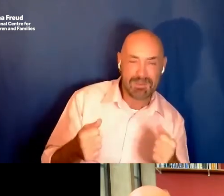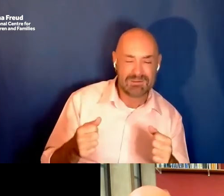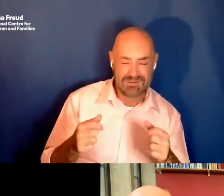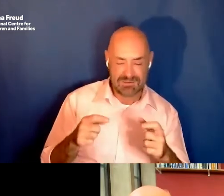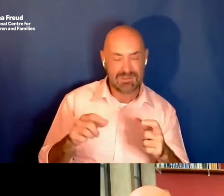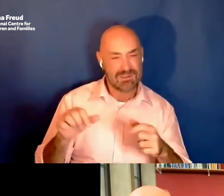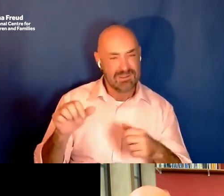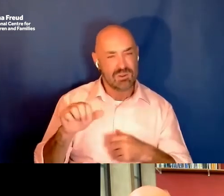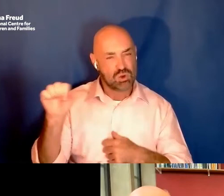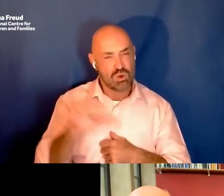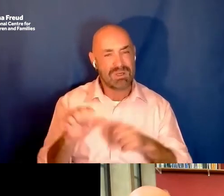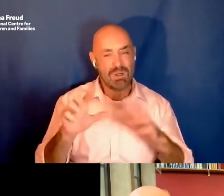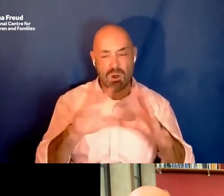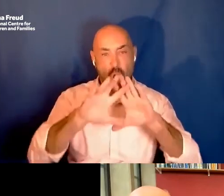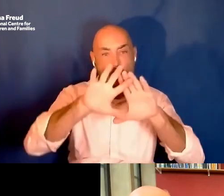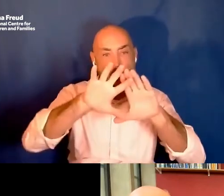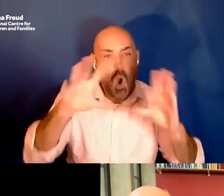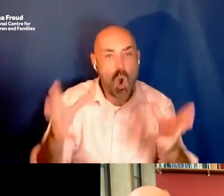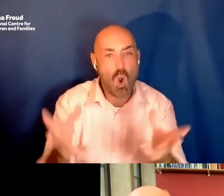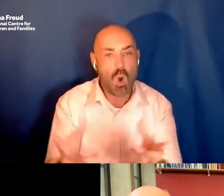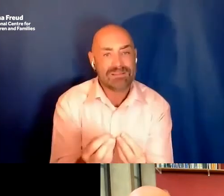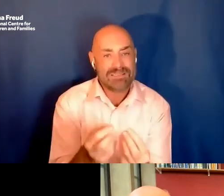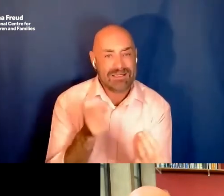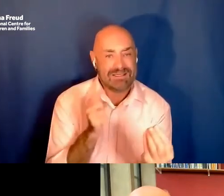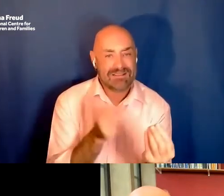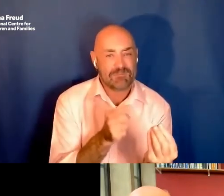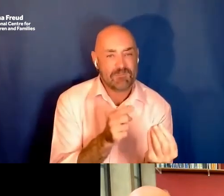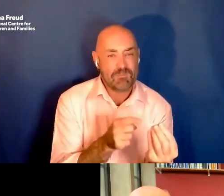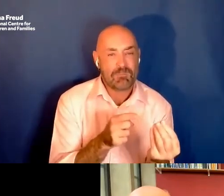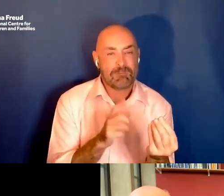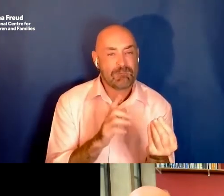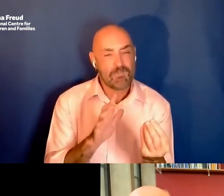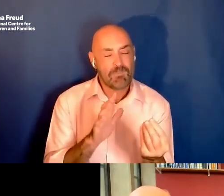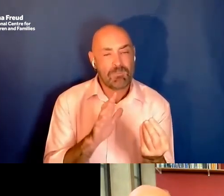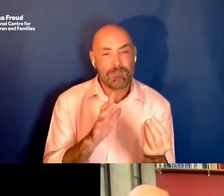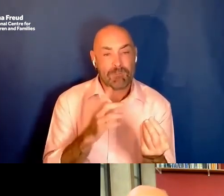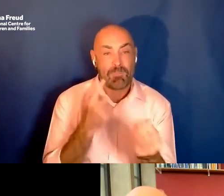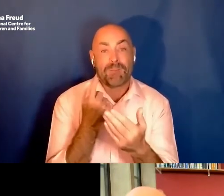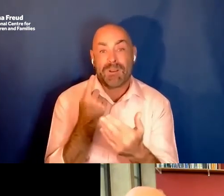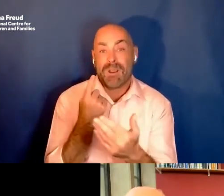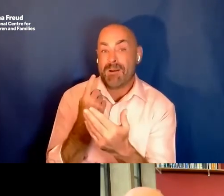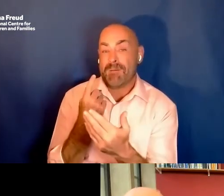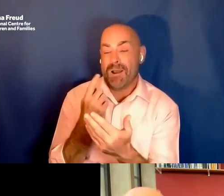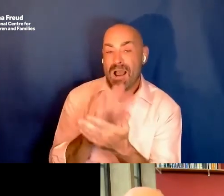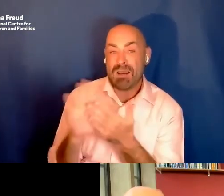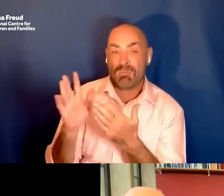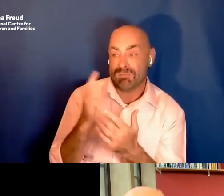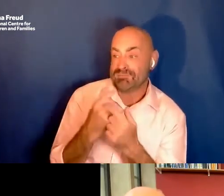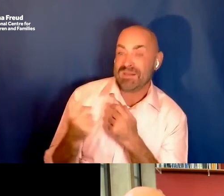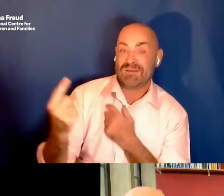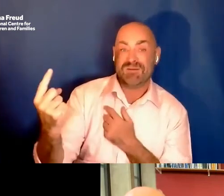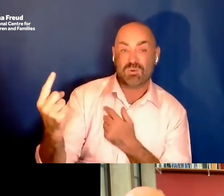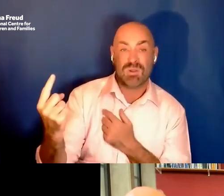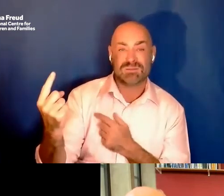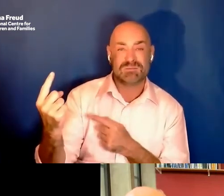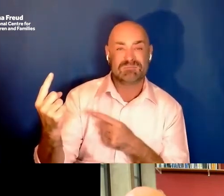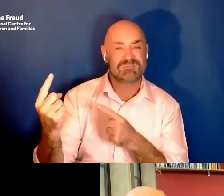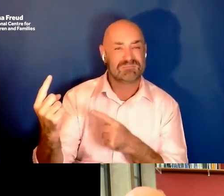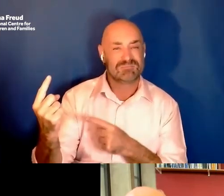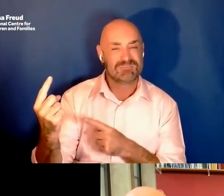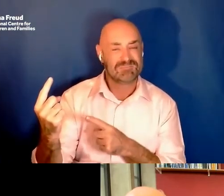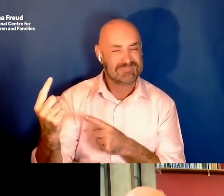holistic picture. And I think that hyper-individualism that I have on one of the slides as a sort of common cause to some of these